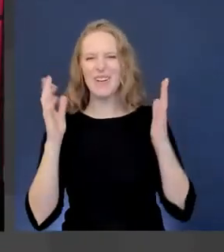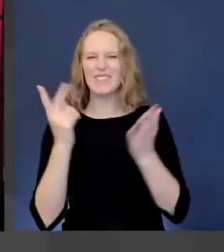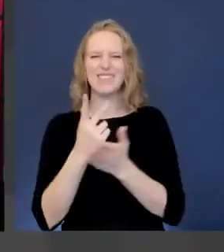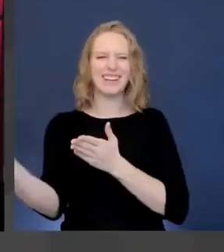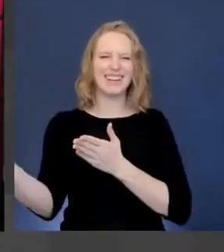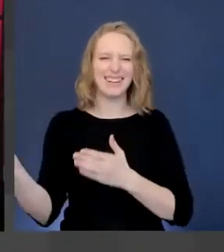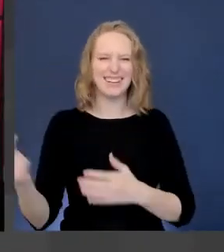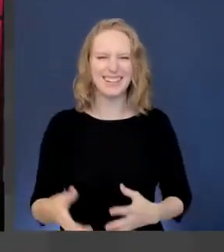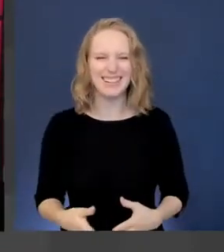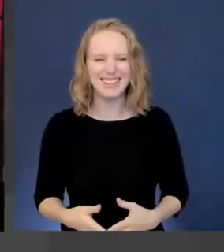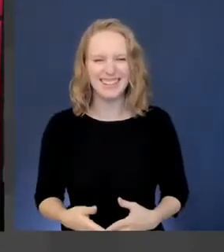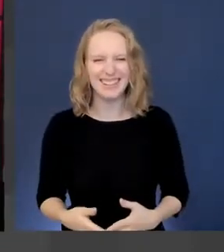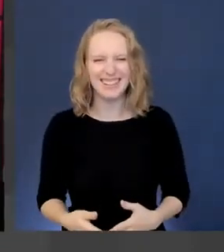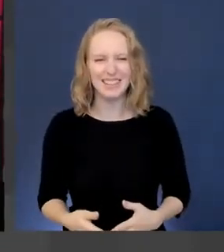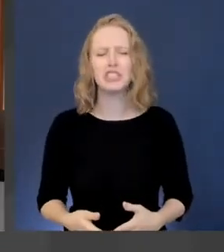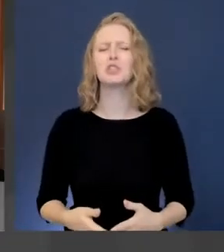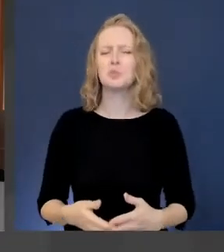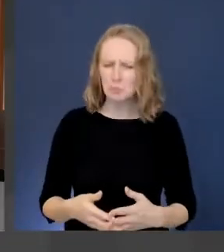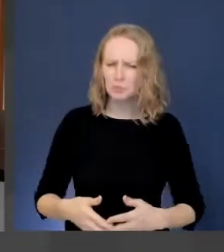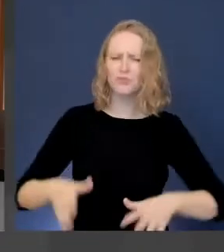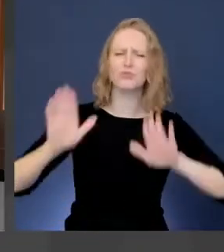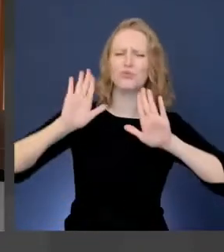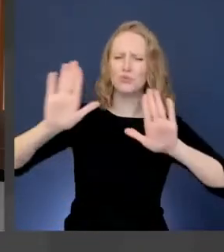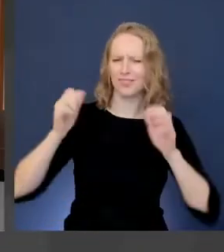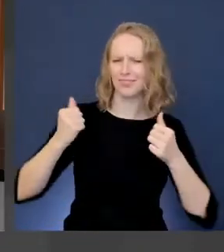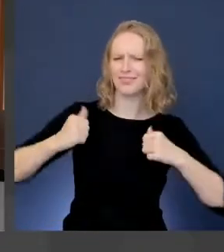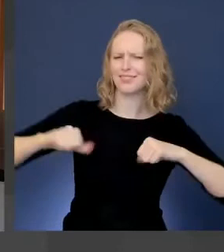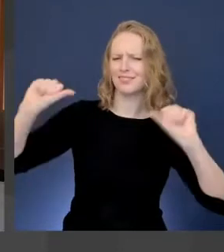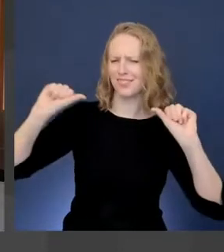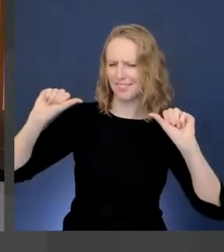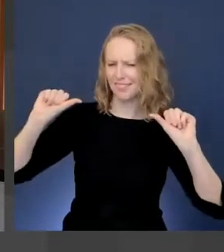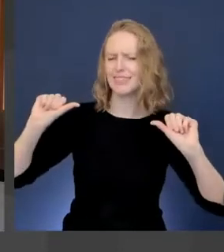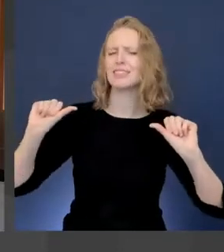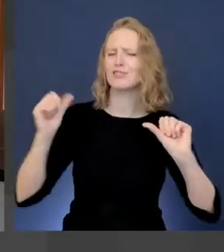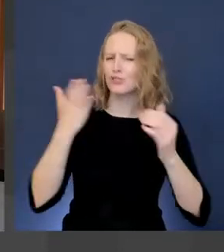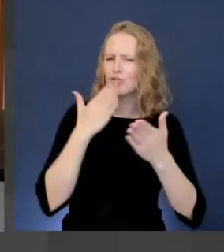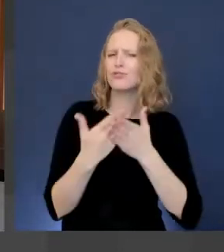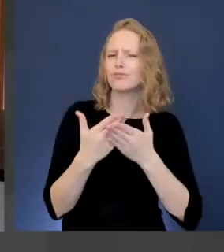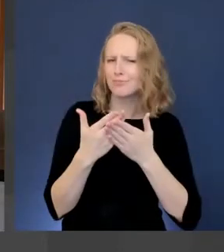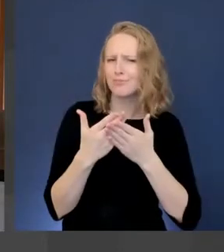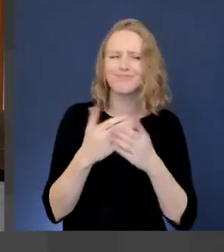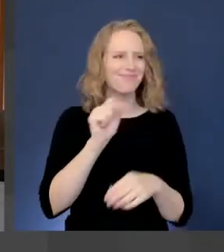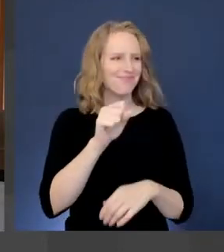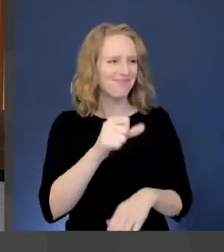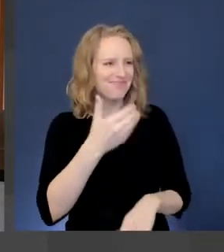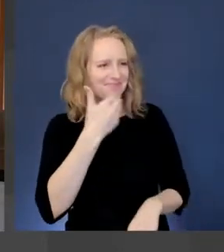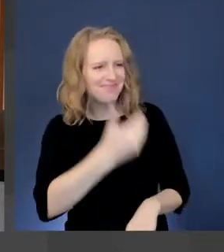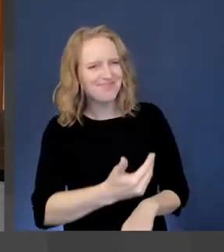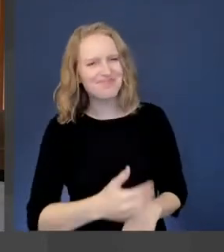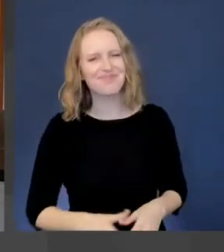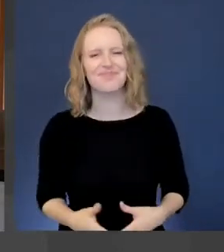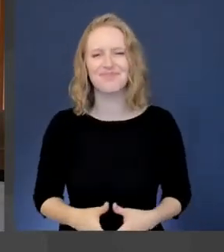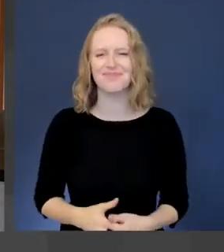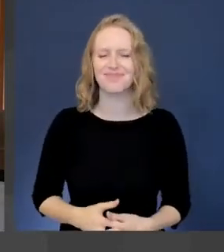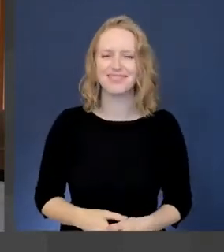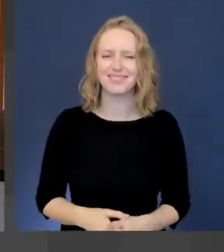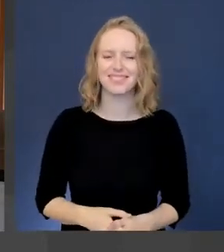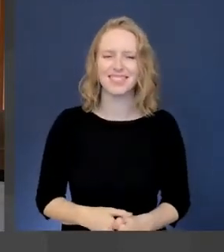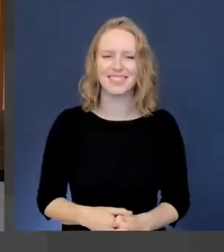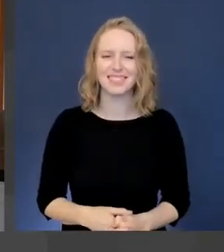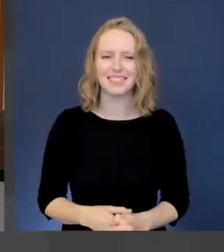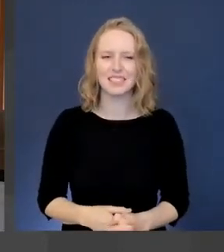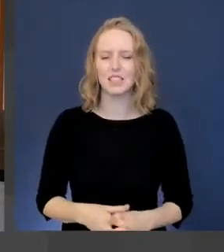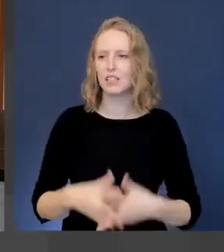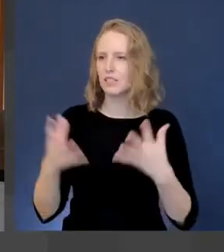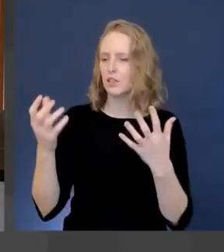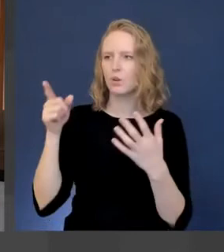that was a valiant attempt. Yes. Really, really good. That was so good. So you've talked about so many new things,